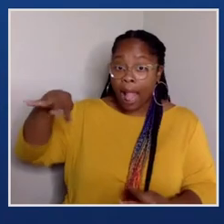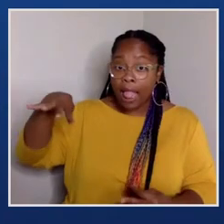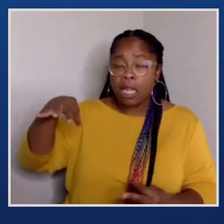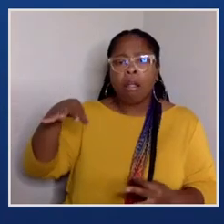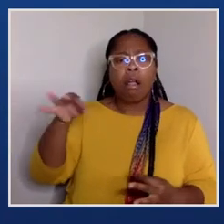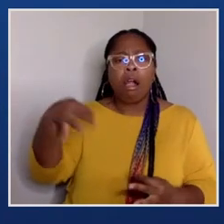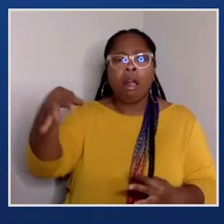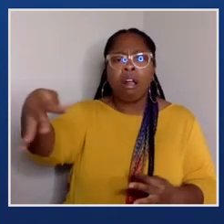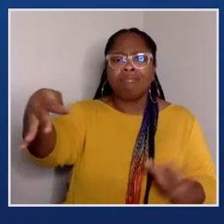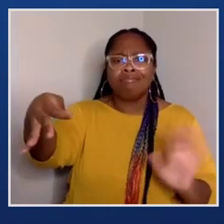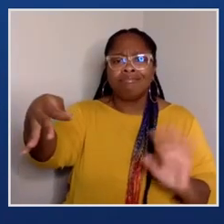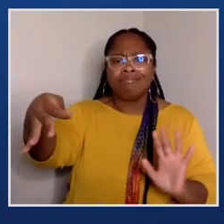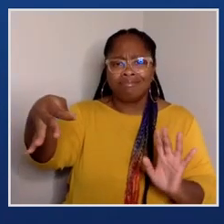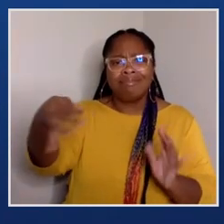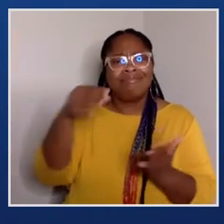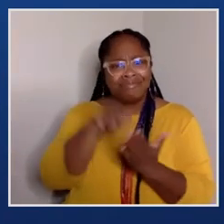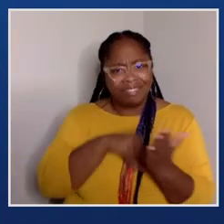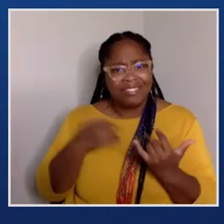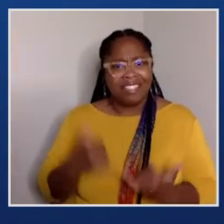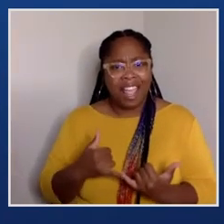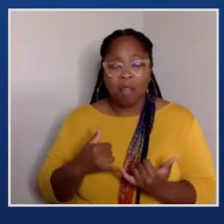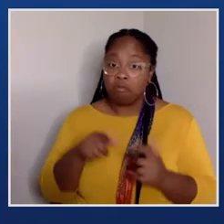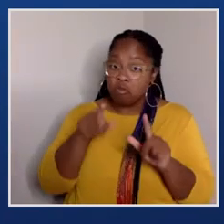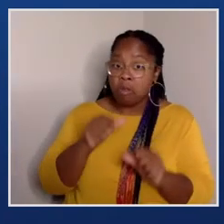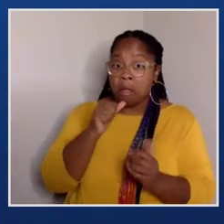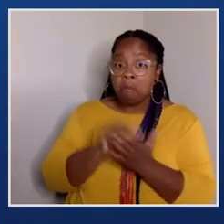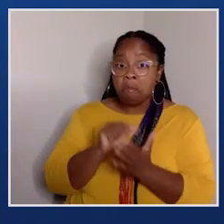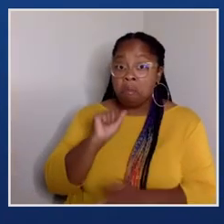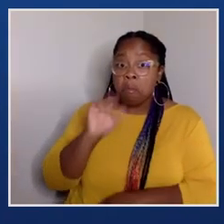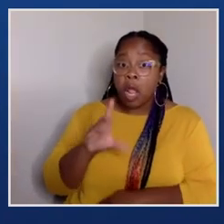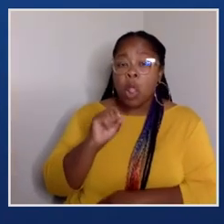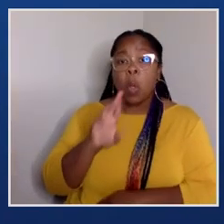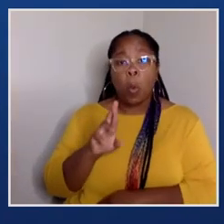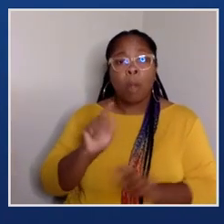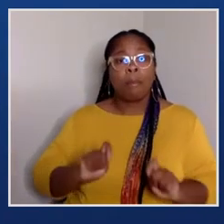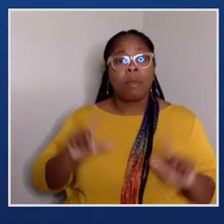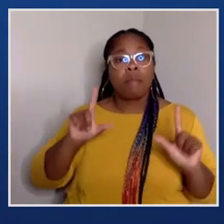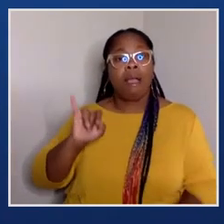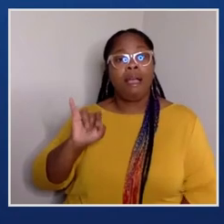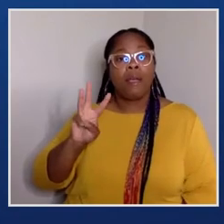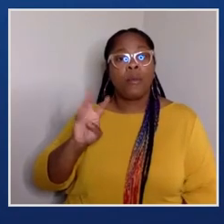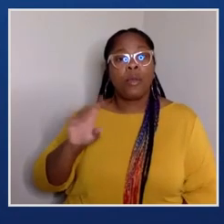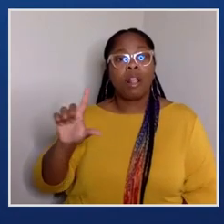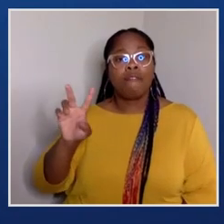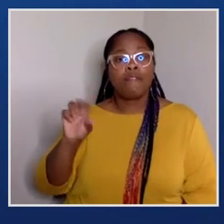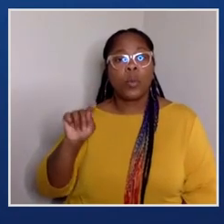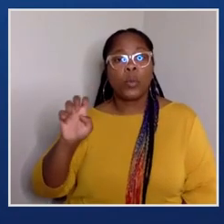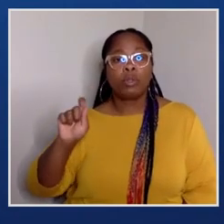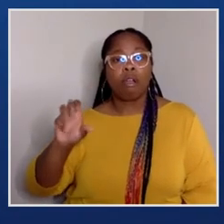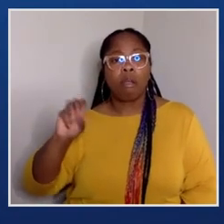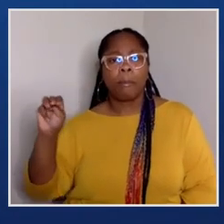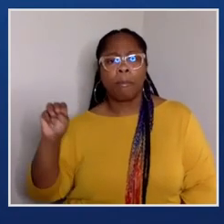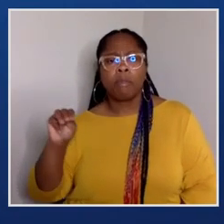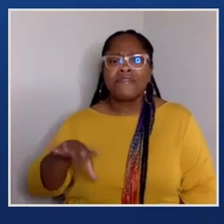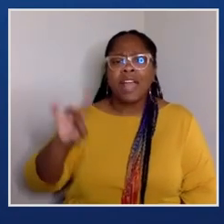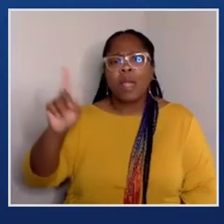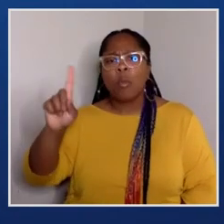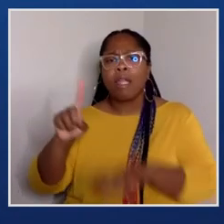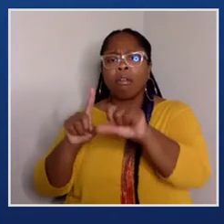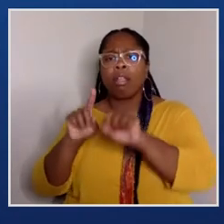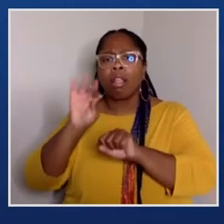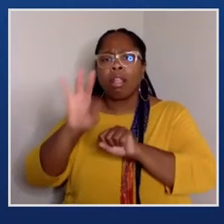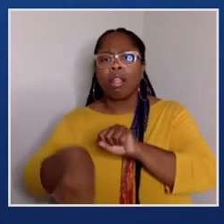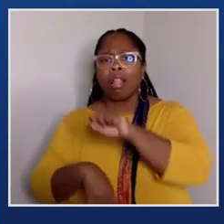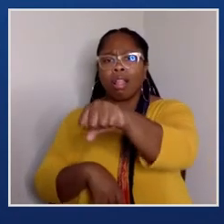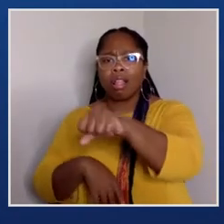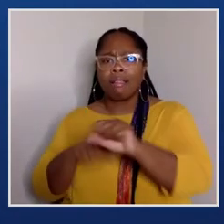thing out, and like Stay said, you can actually mail it in, or you can go to iwillvote.com and find drop-off locations. Do you see how easy this